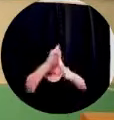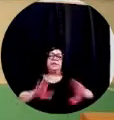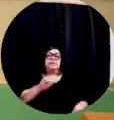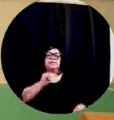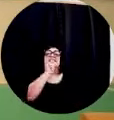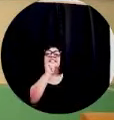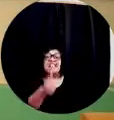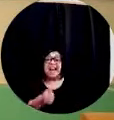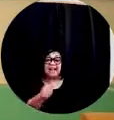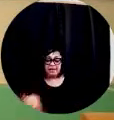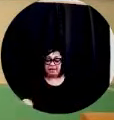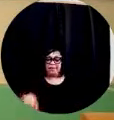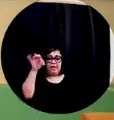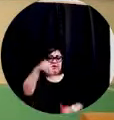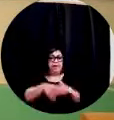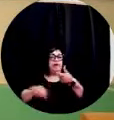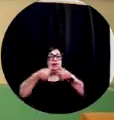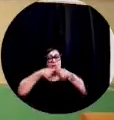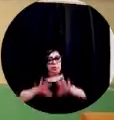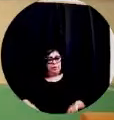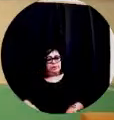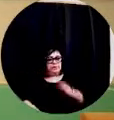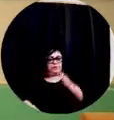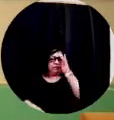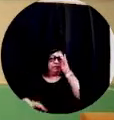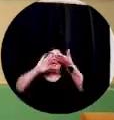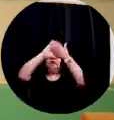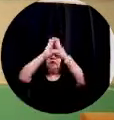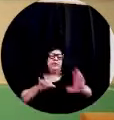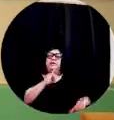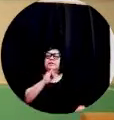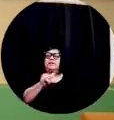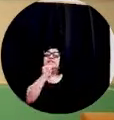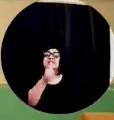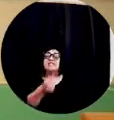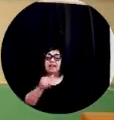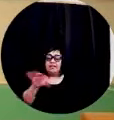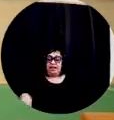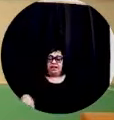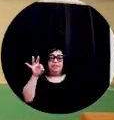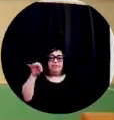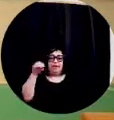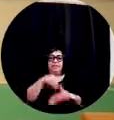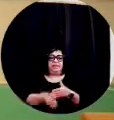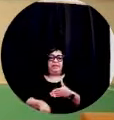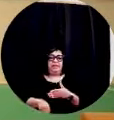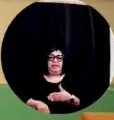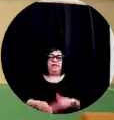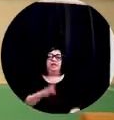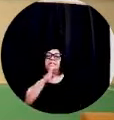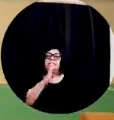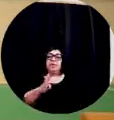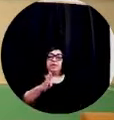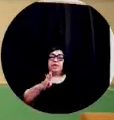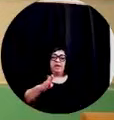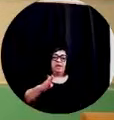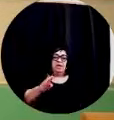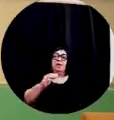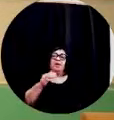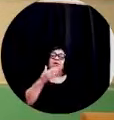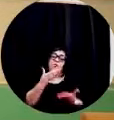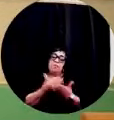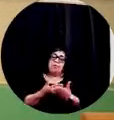is not found in popularity. Most of you may remember the late Don